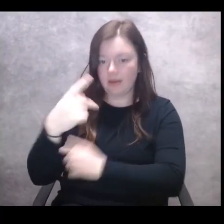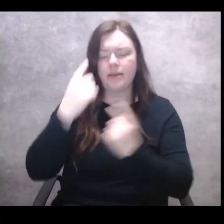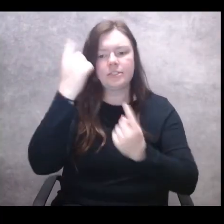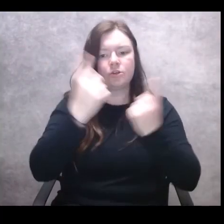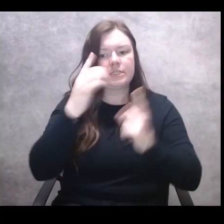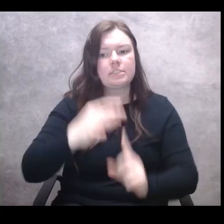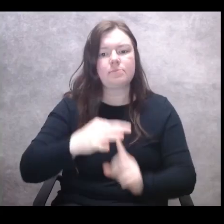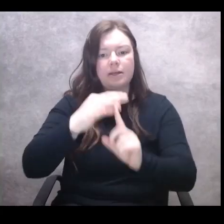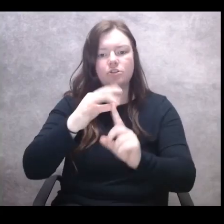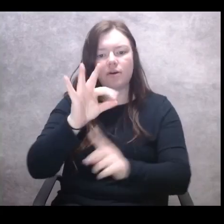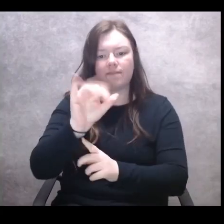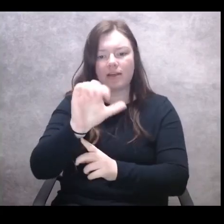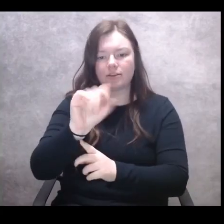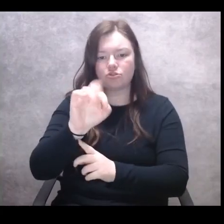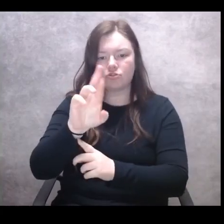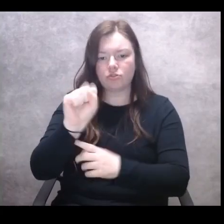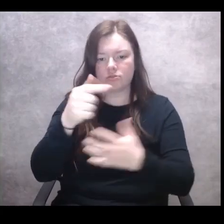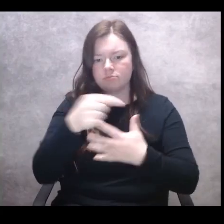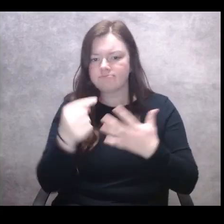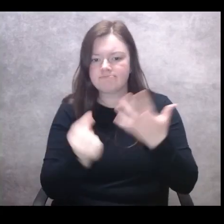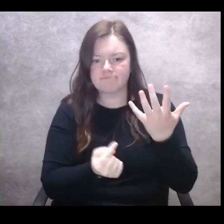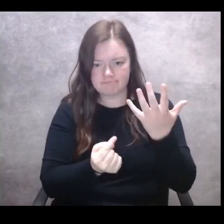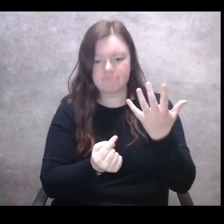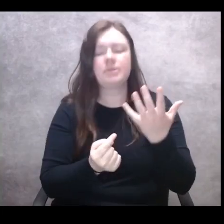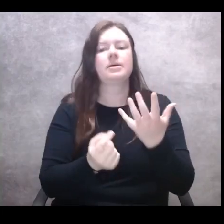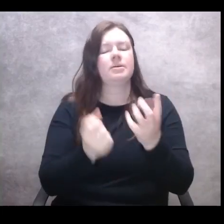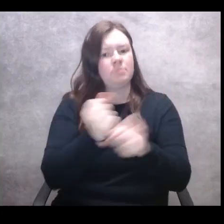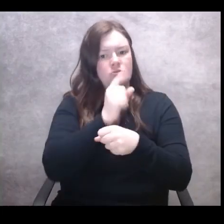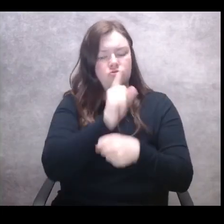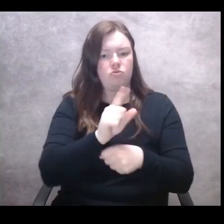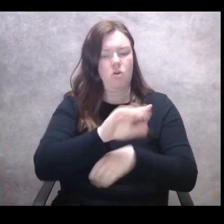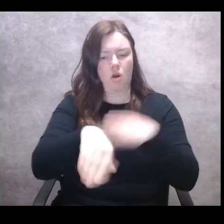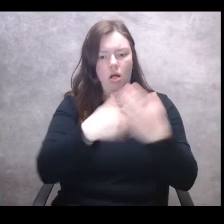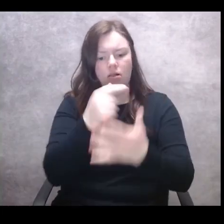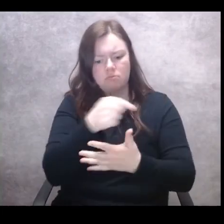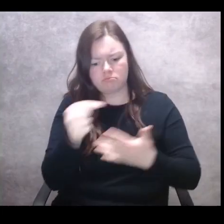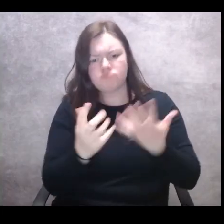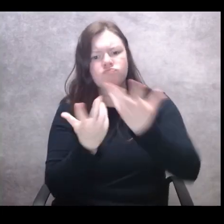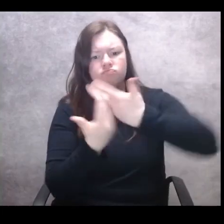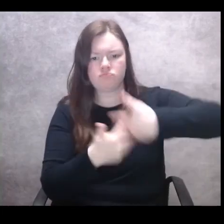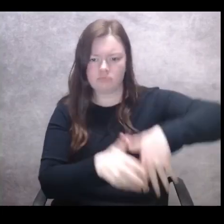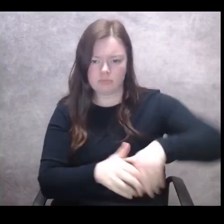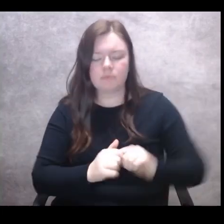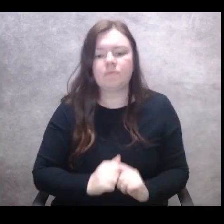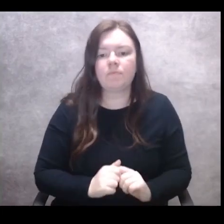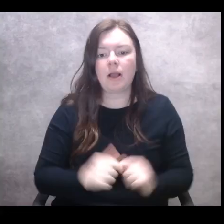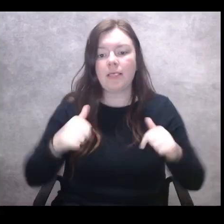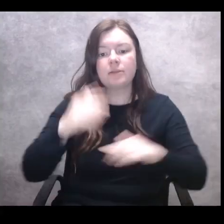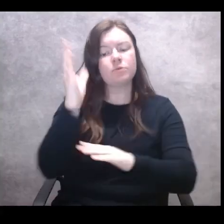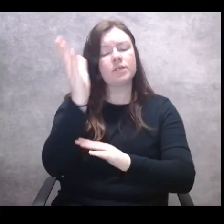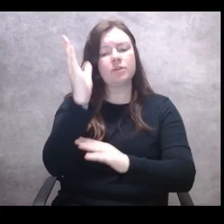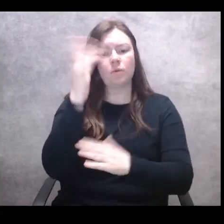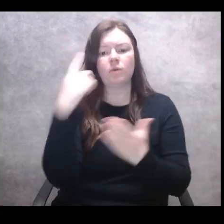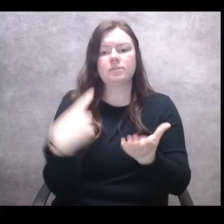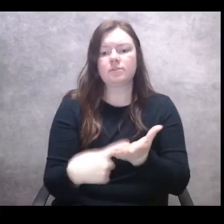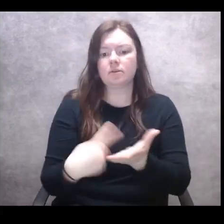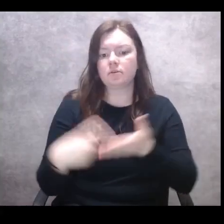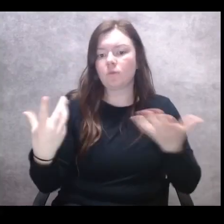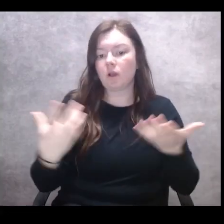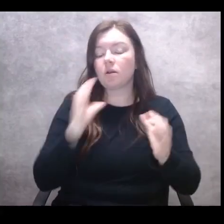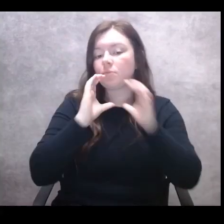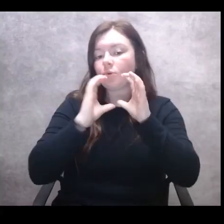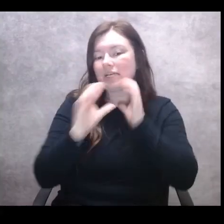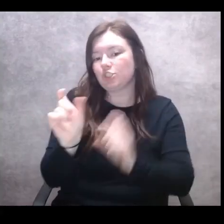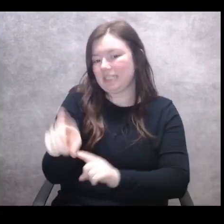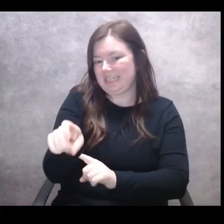IEP, Consideration of Special Factors, ensuring all pieces of the puzzle connect. In this presentation, we will discuss